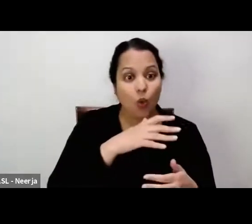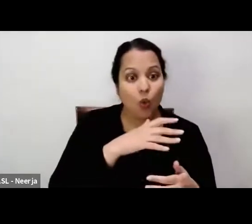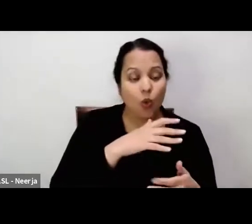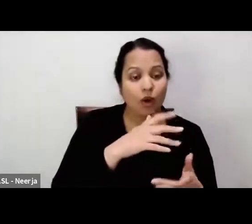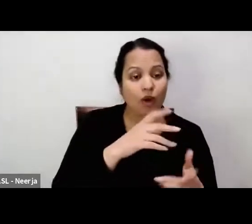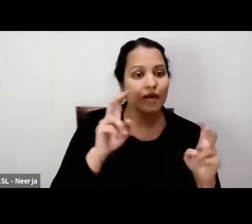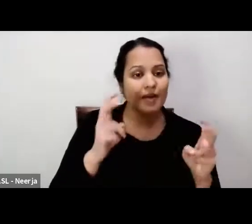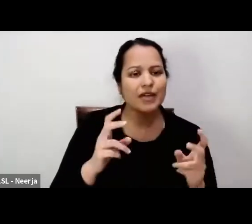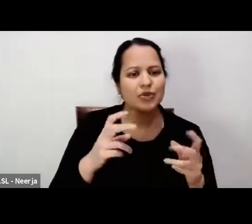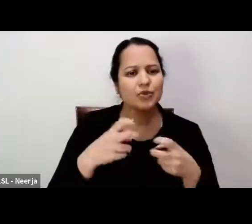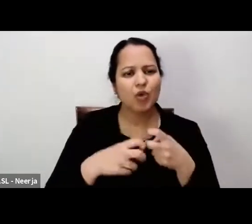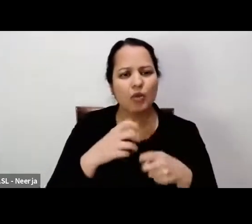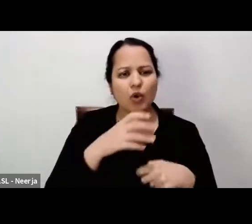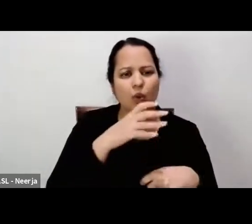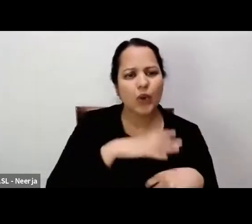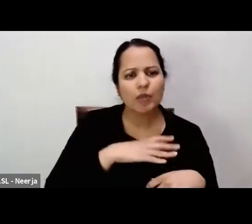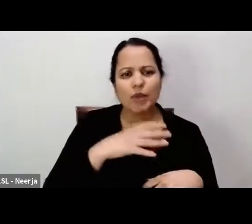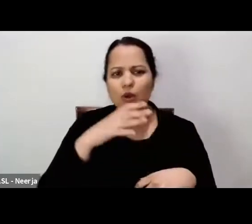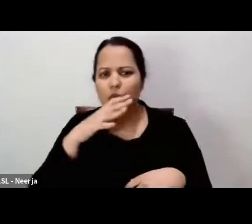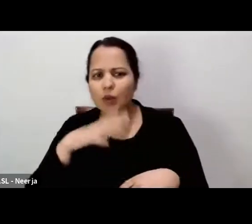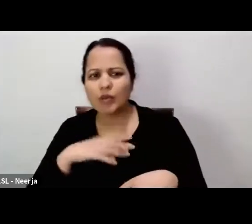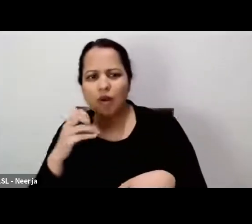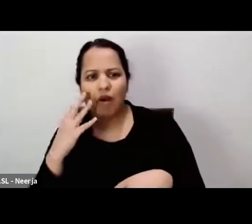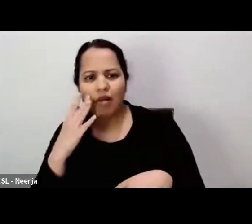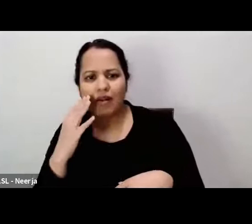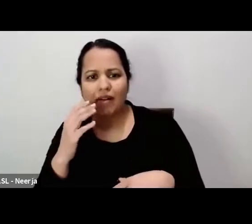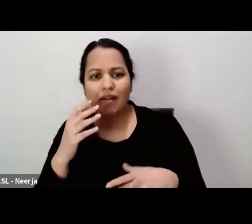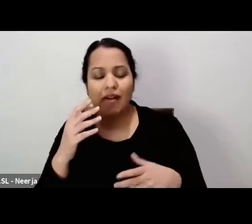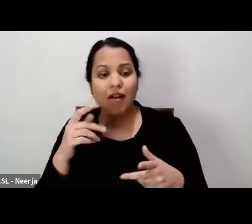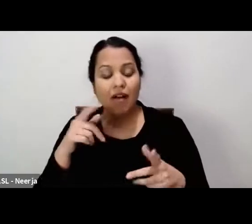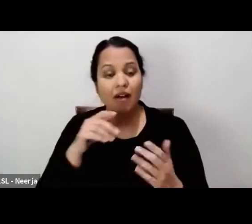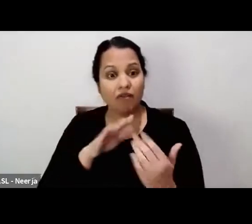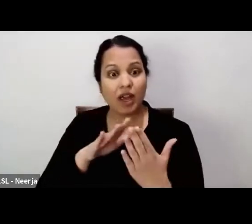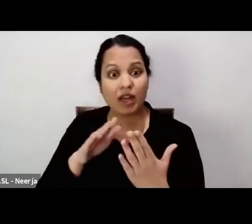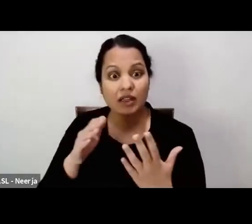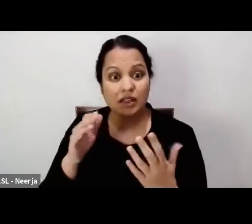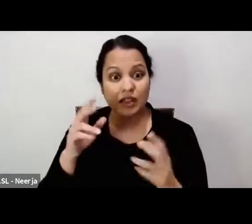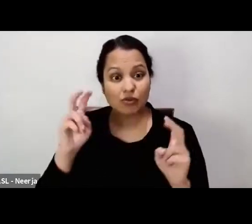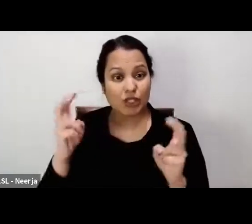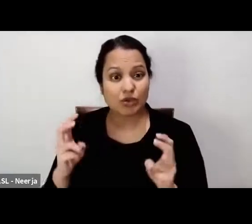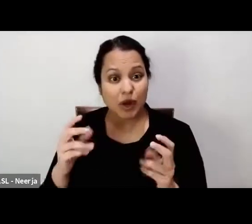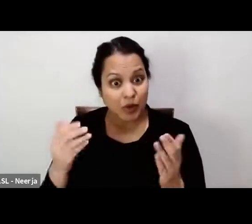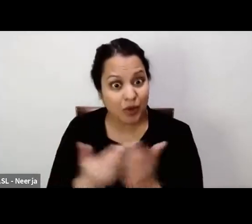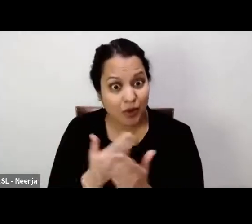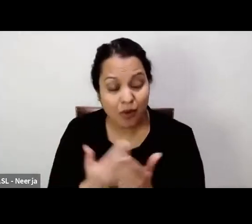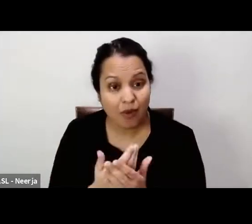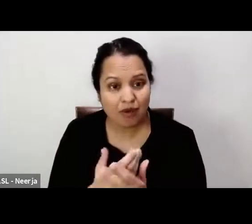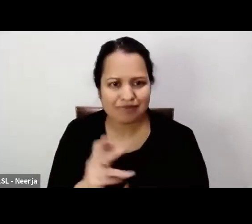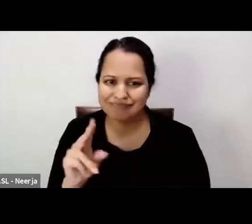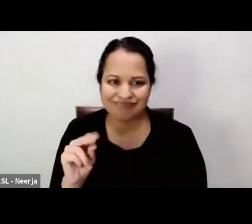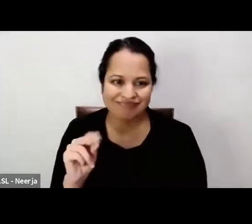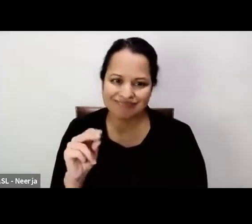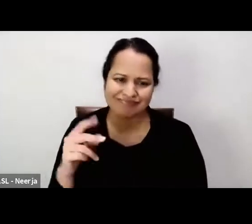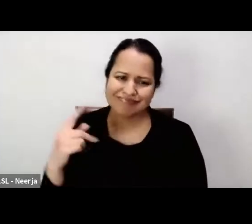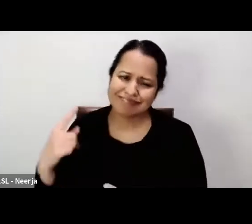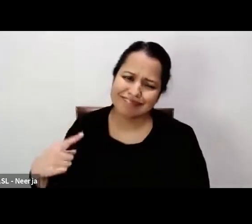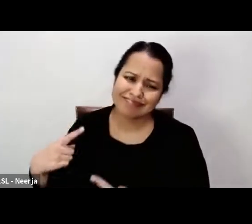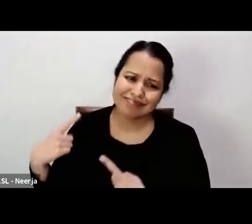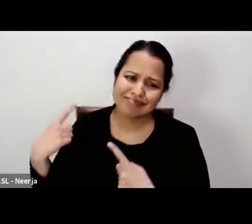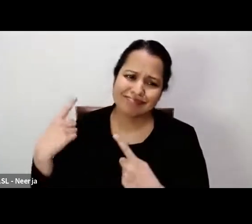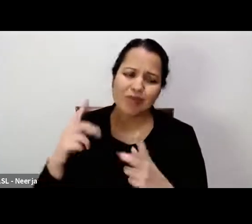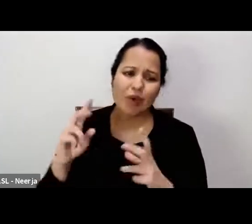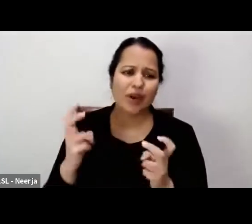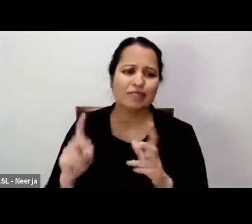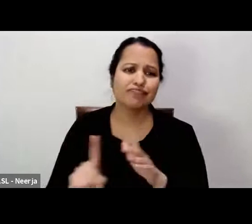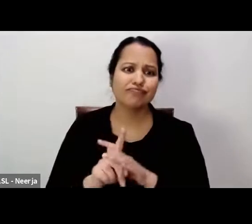faced during this pandemic aren't actually new issues. These are all issues that were going on before and will continue to go on after the